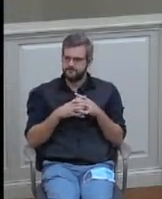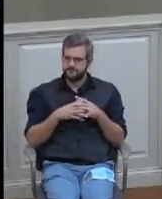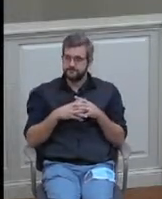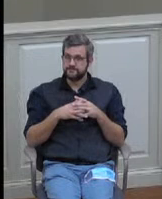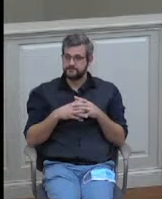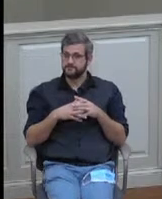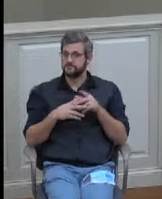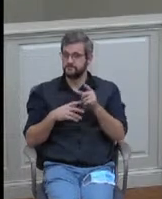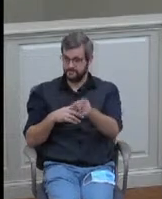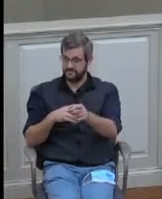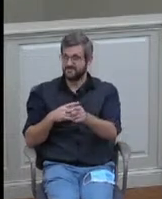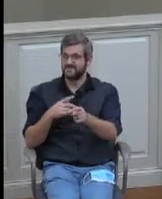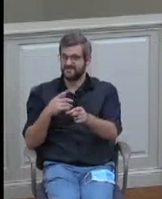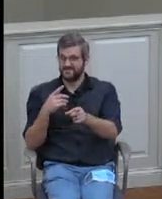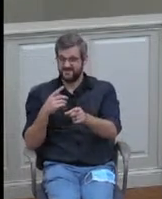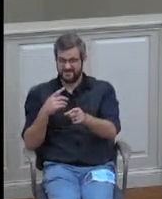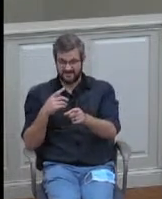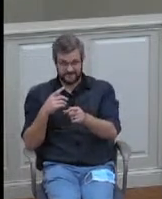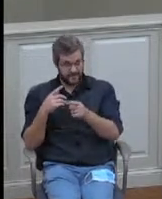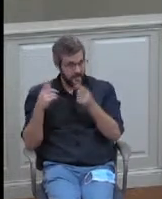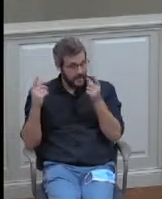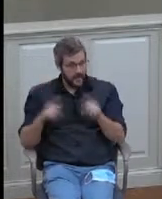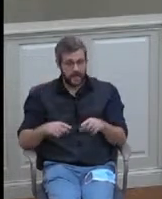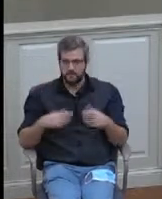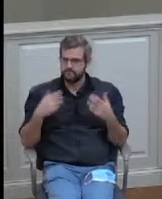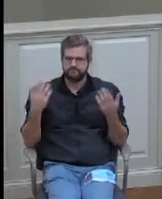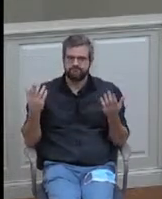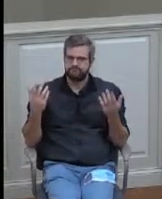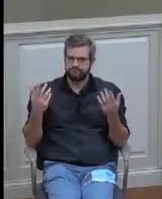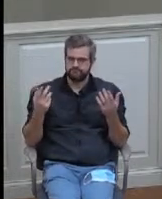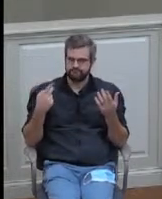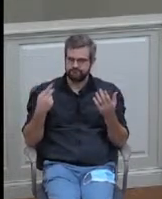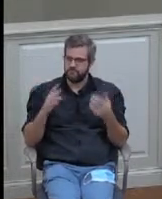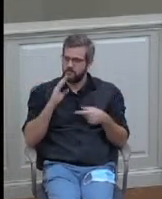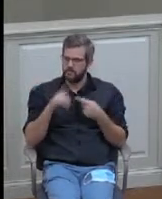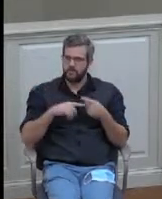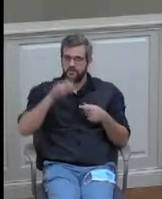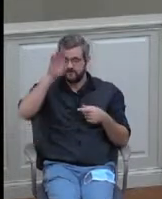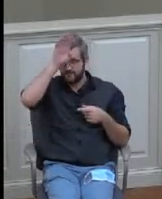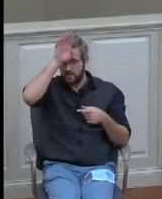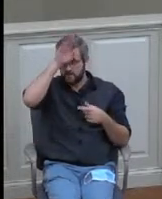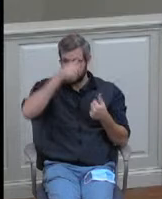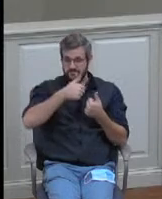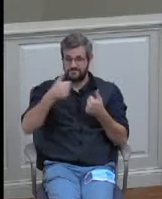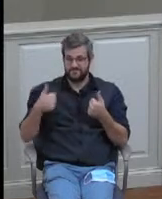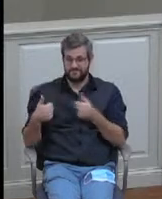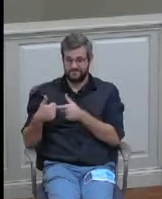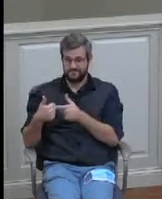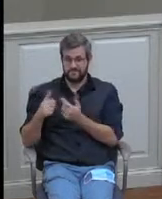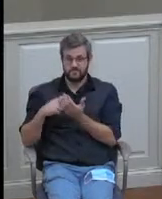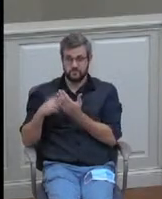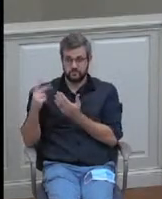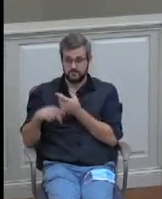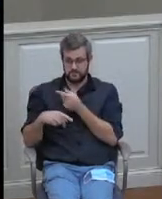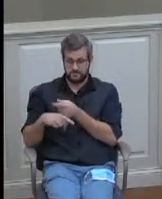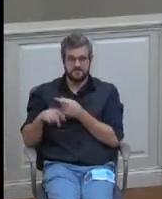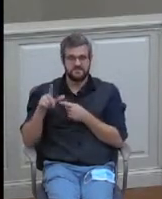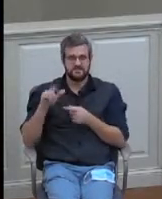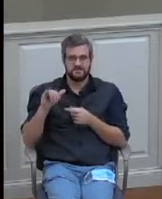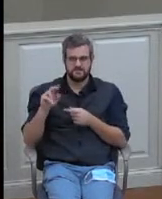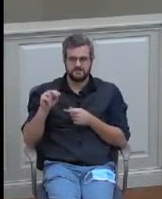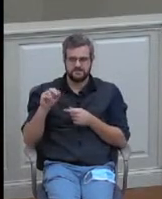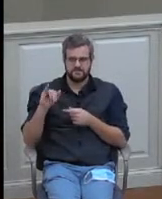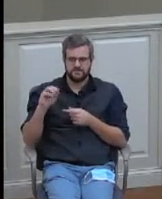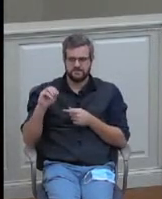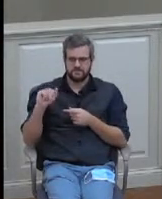Yeah, I don't know if it was a coincidence or what, we were talking about the fire station next door, the program that they're using with Lynn Imaging to manage